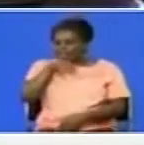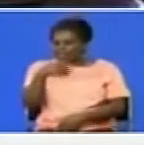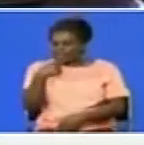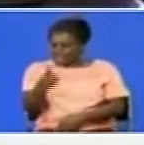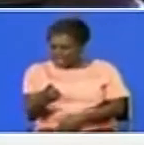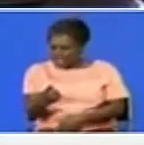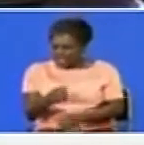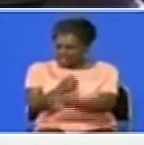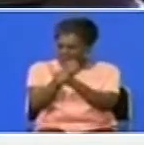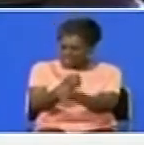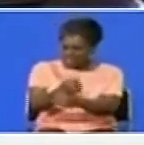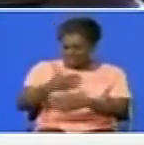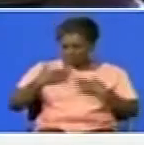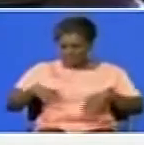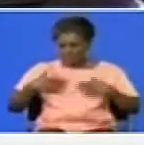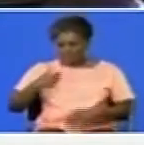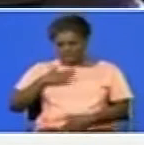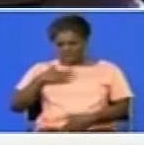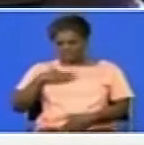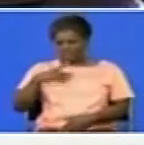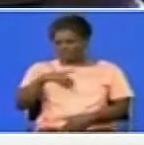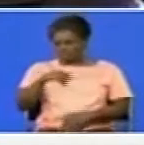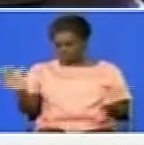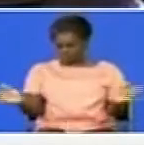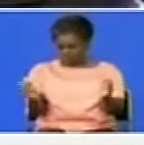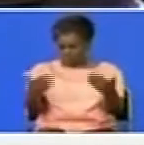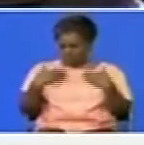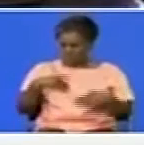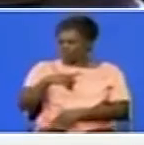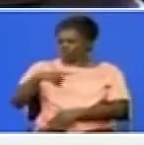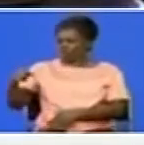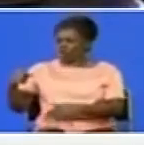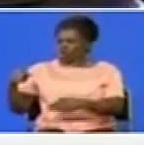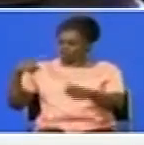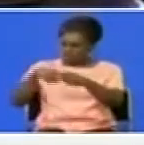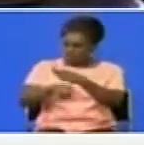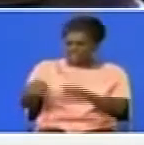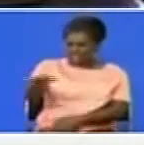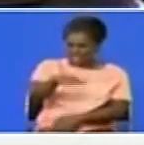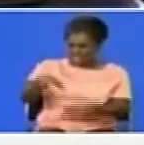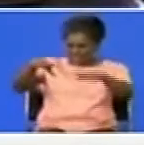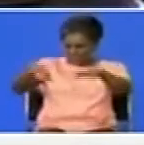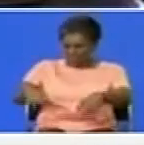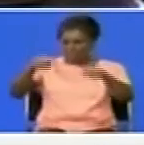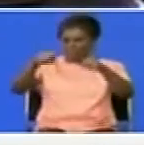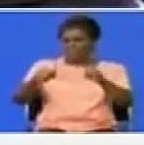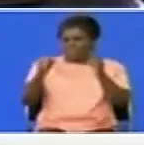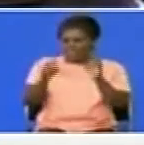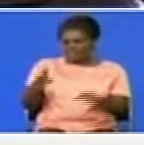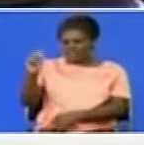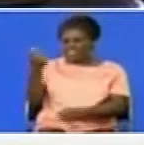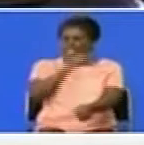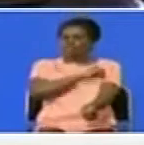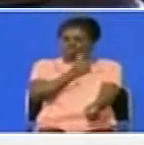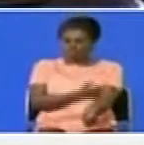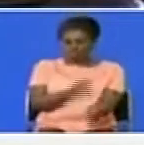"We will defend our people, and if need be, we're going to mobilize our people to go and storm the island and take it over if Kenyan